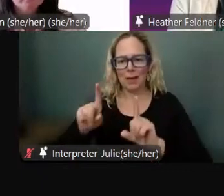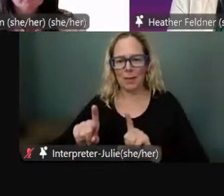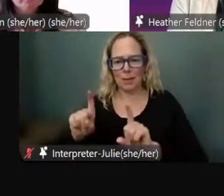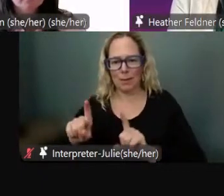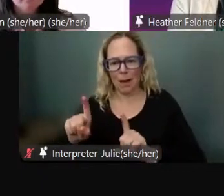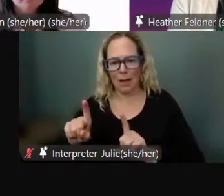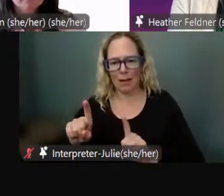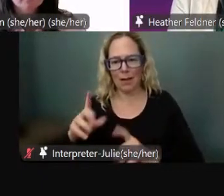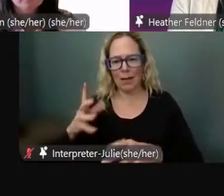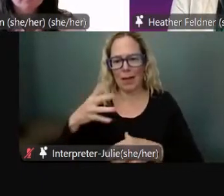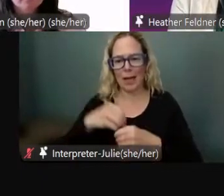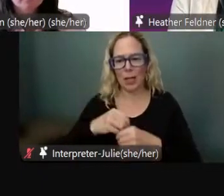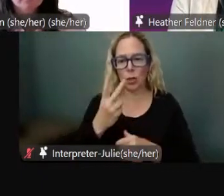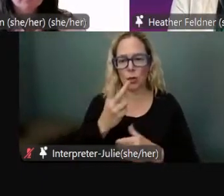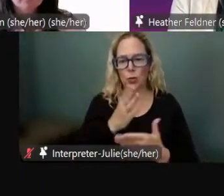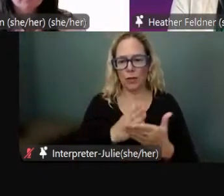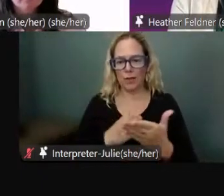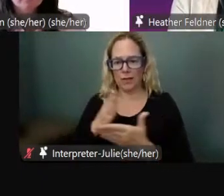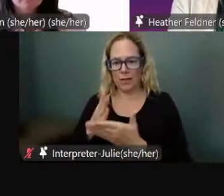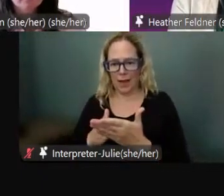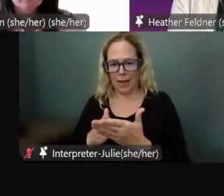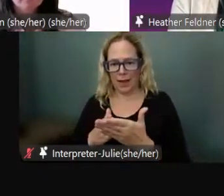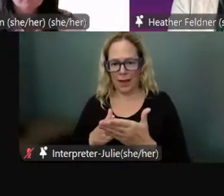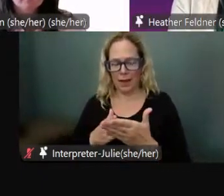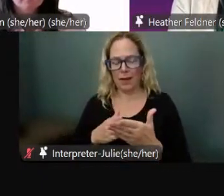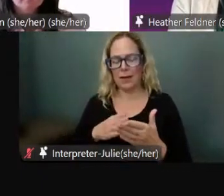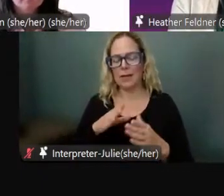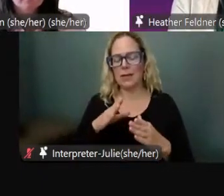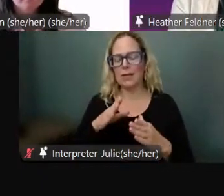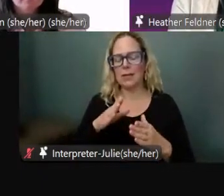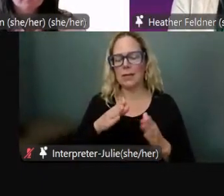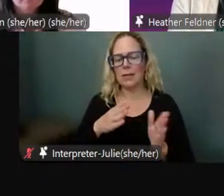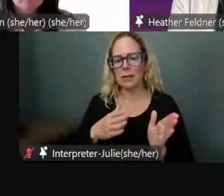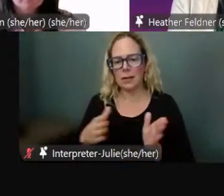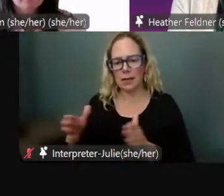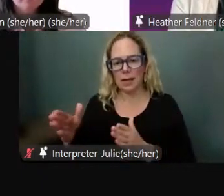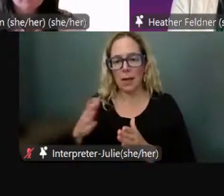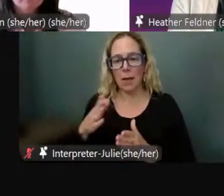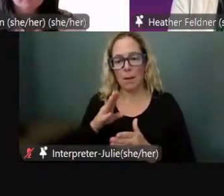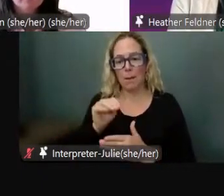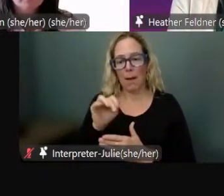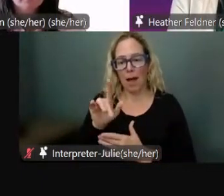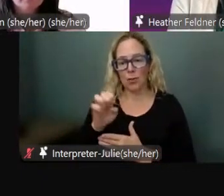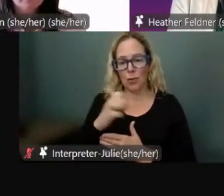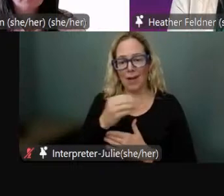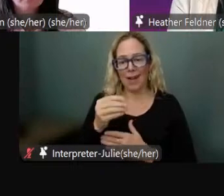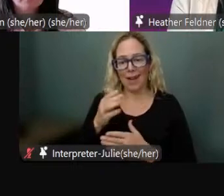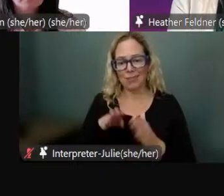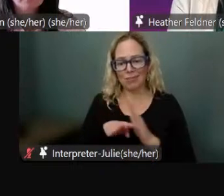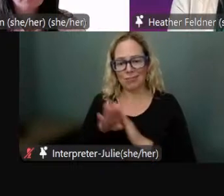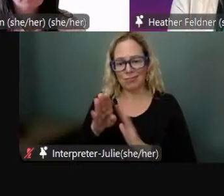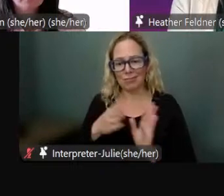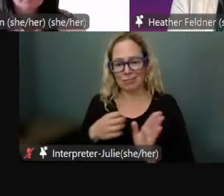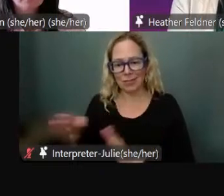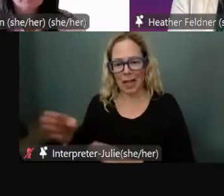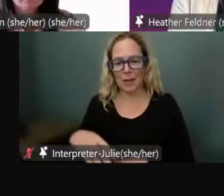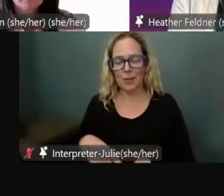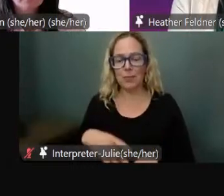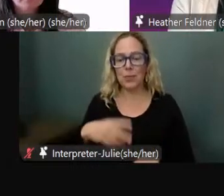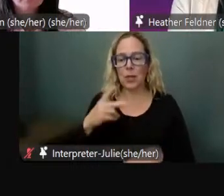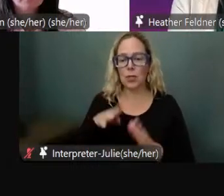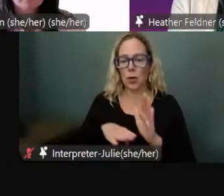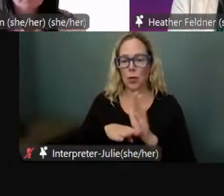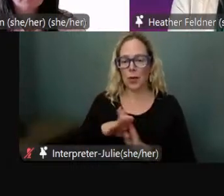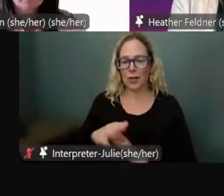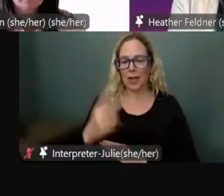education module development and then evaluation plan. So we decided to develop really two versions of this